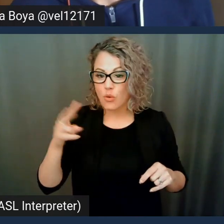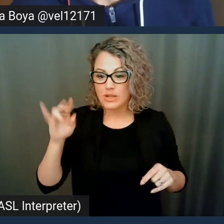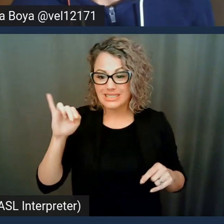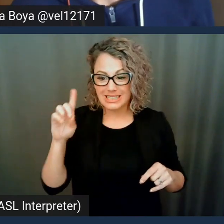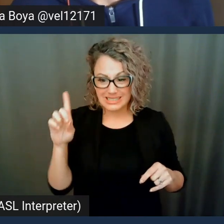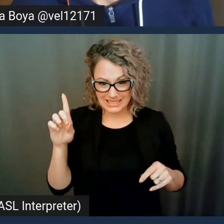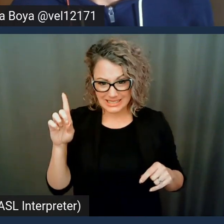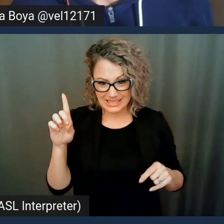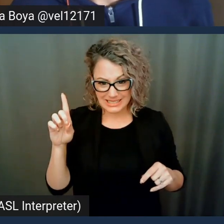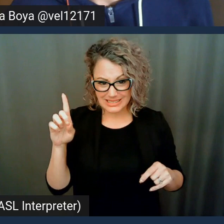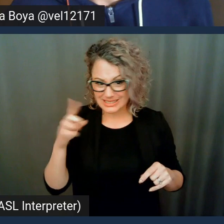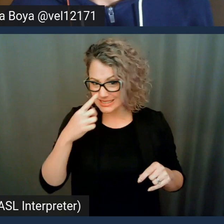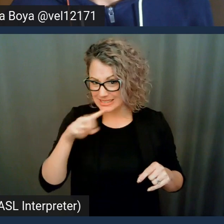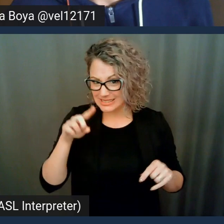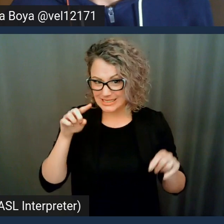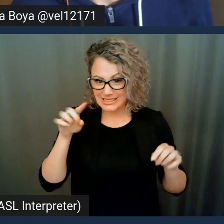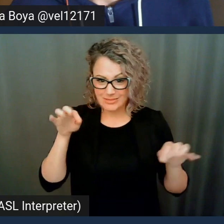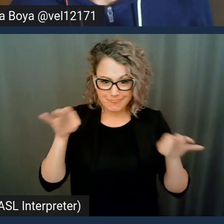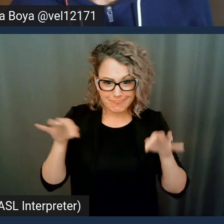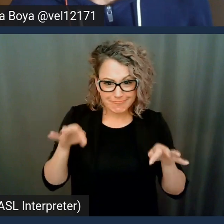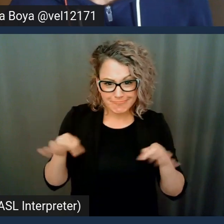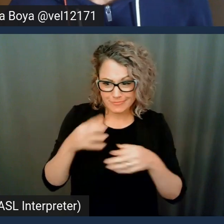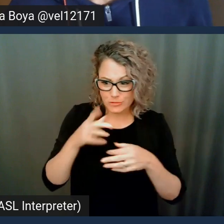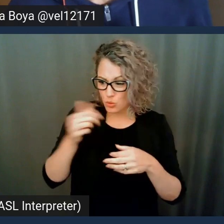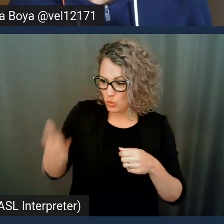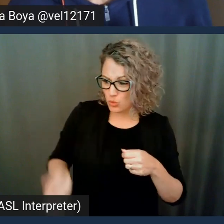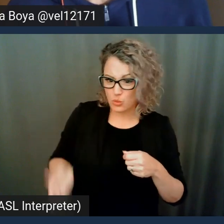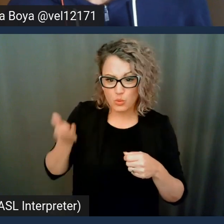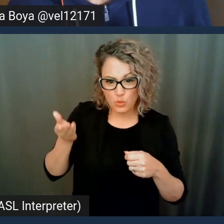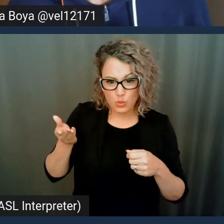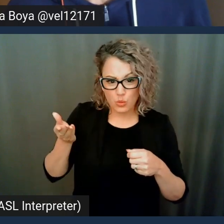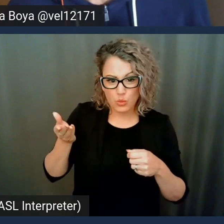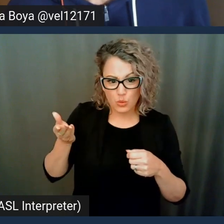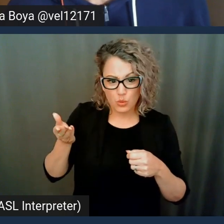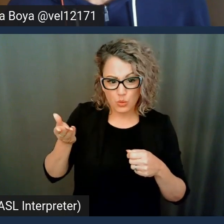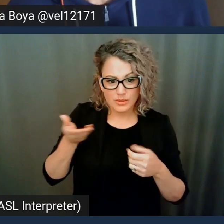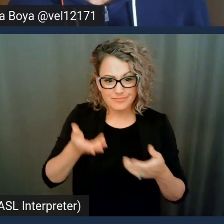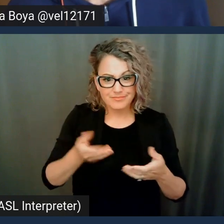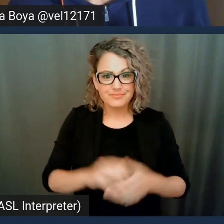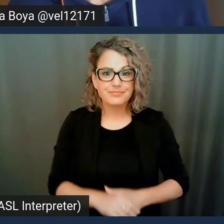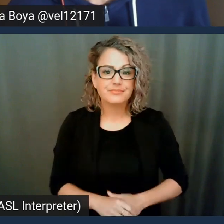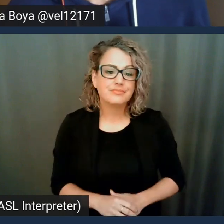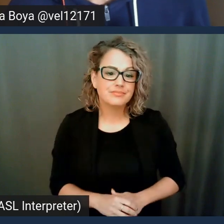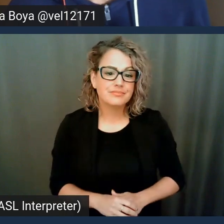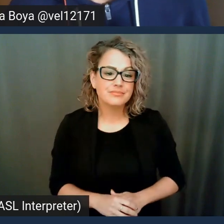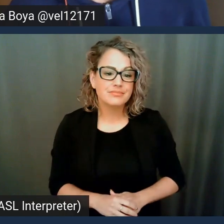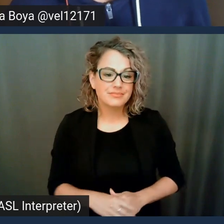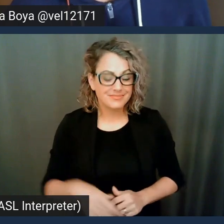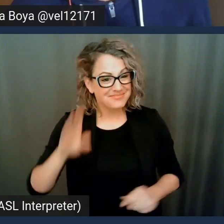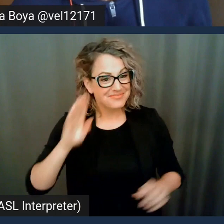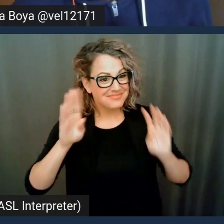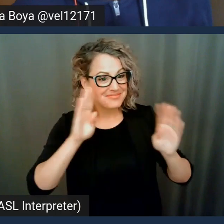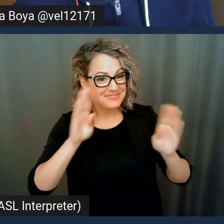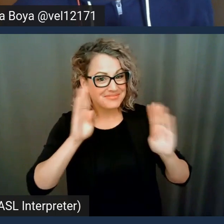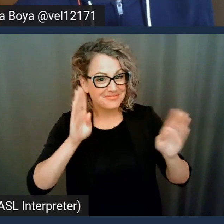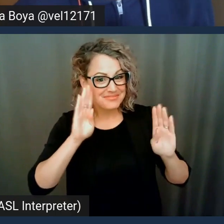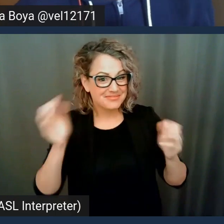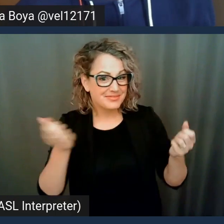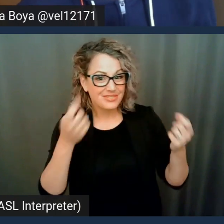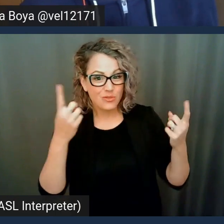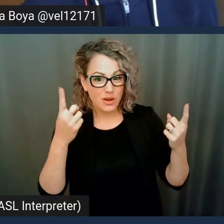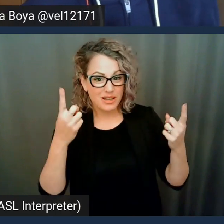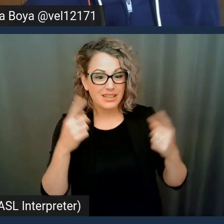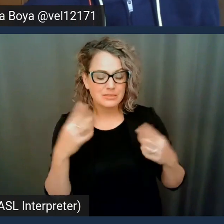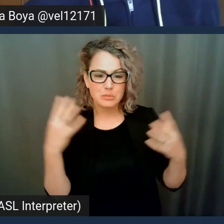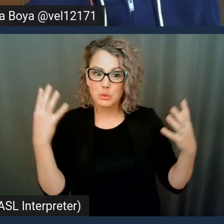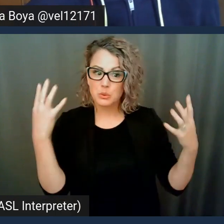please give us an introduction for yourself and give us an overview of the feature? Certainly. Hey, folks. Hello, hello. It's a beautiful sunny